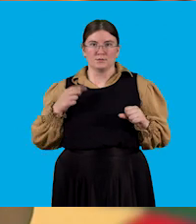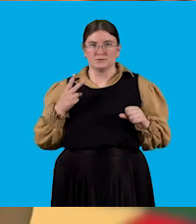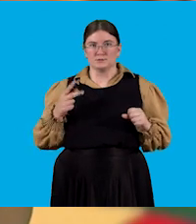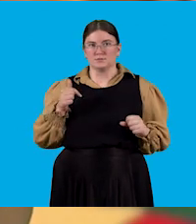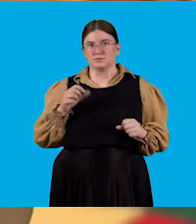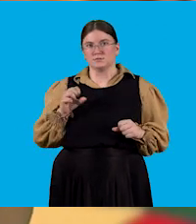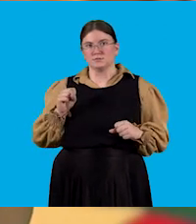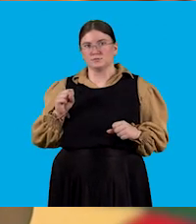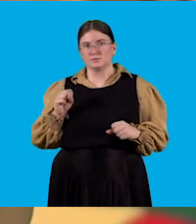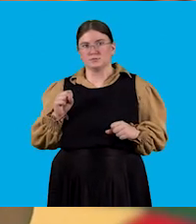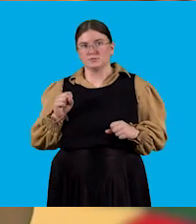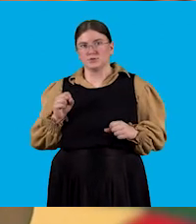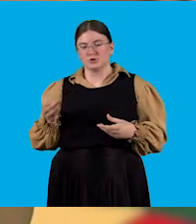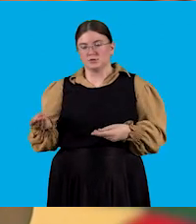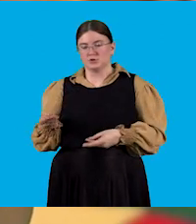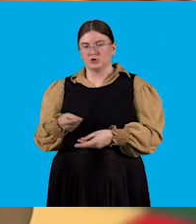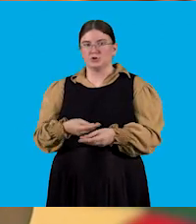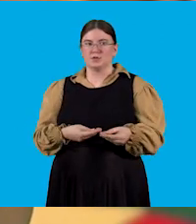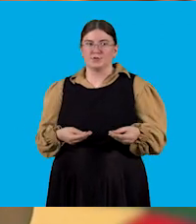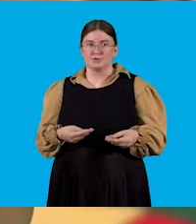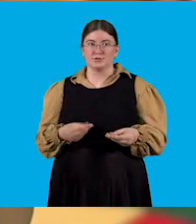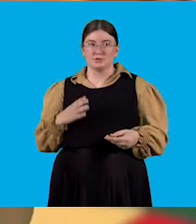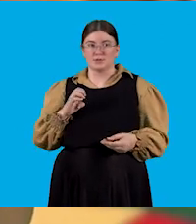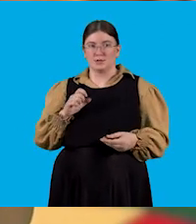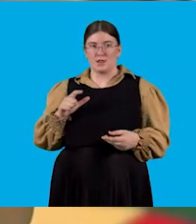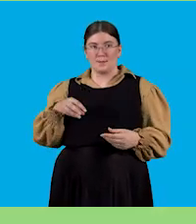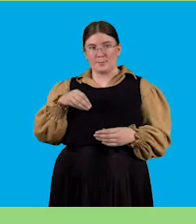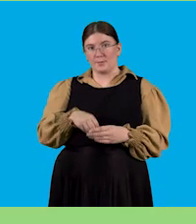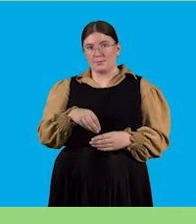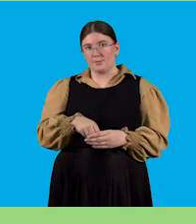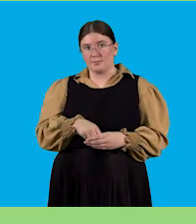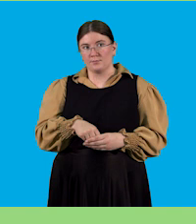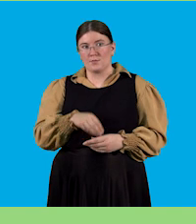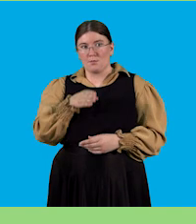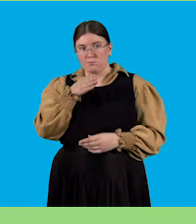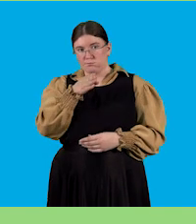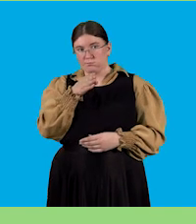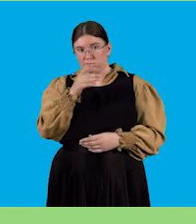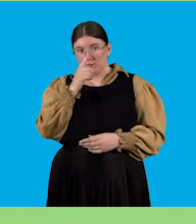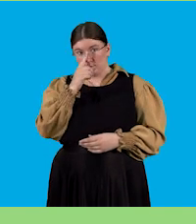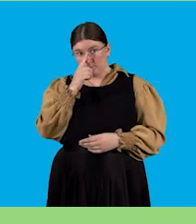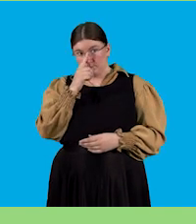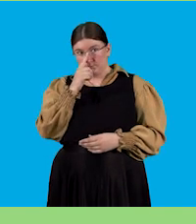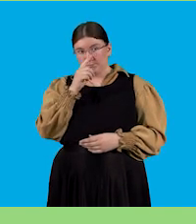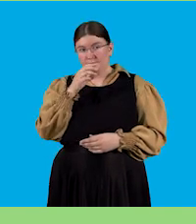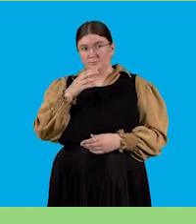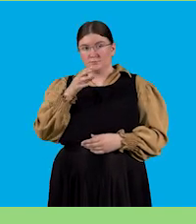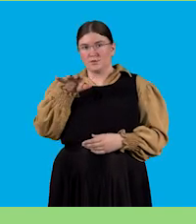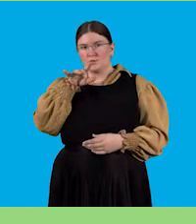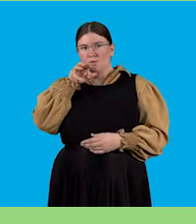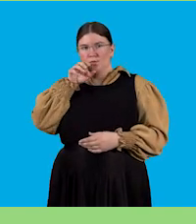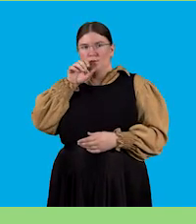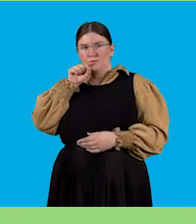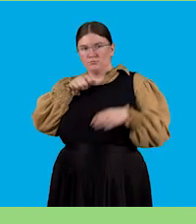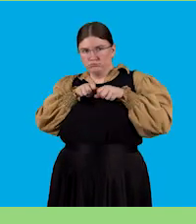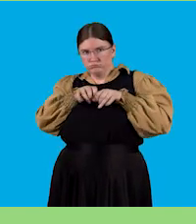Next, we look at gaseous exchange in the cells. Here we have oxygen that